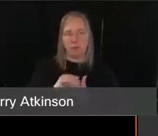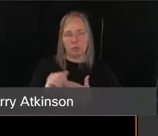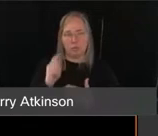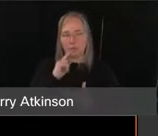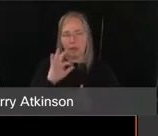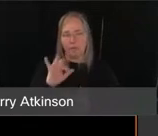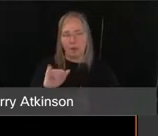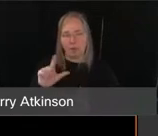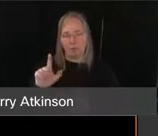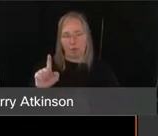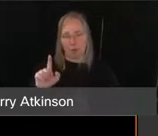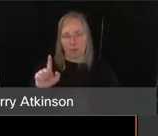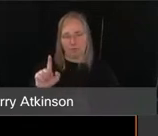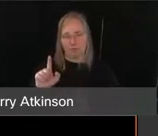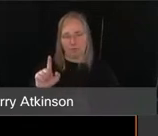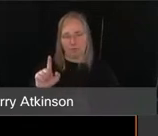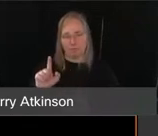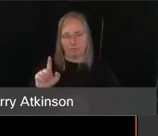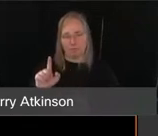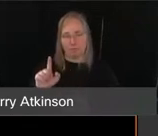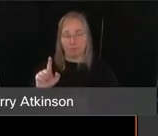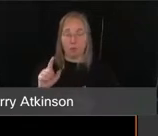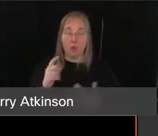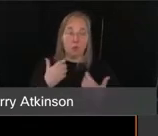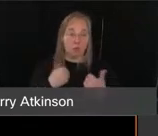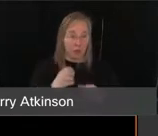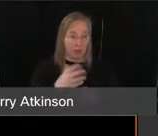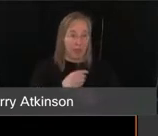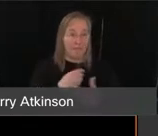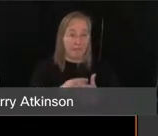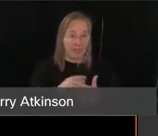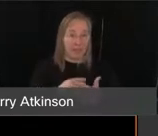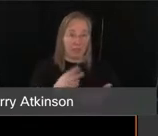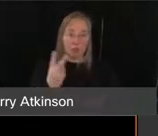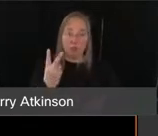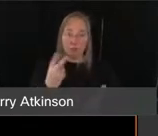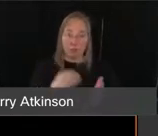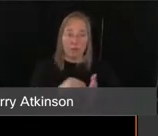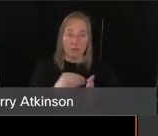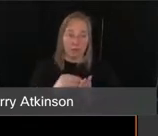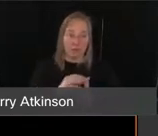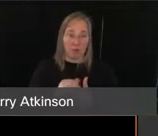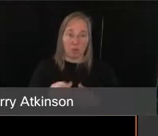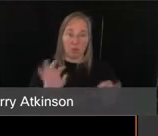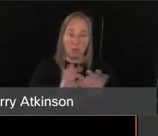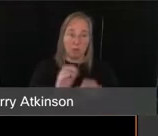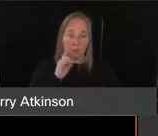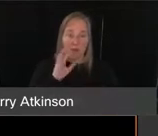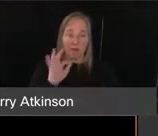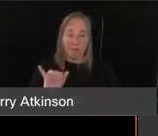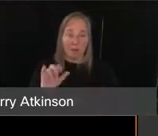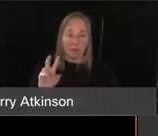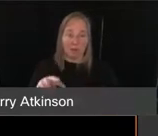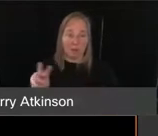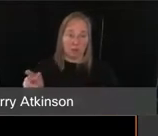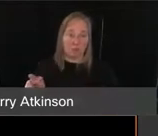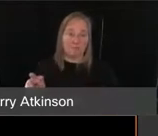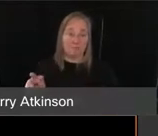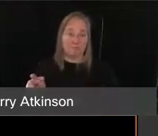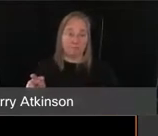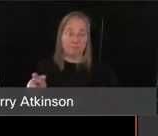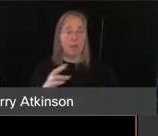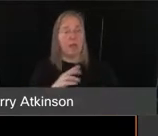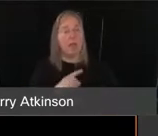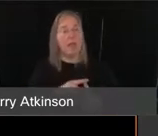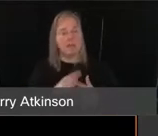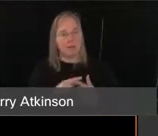FY21, trying to get money, say, for $2 million worth in FY22. And then